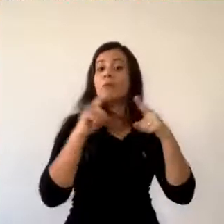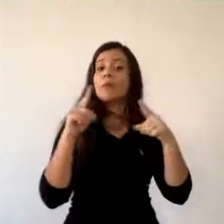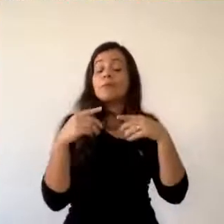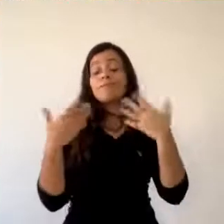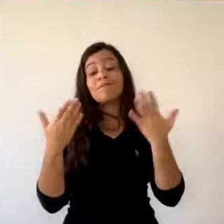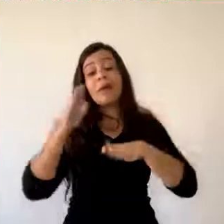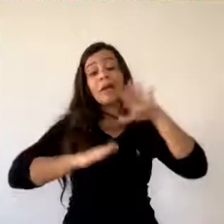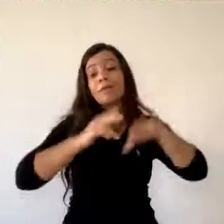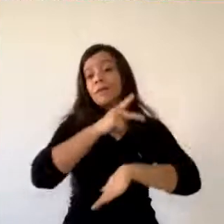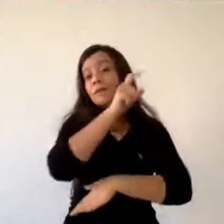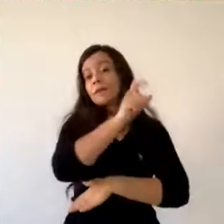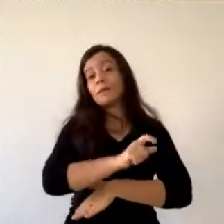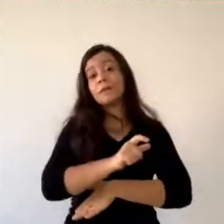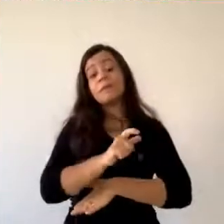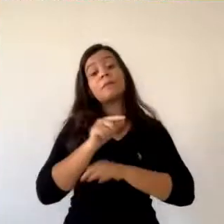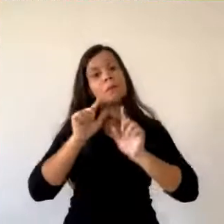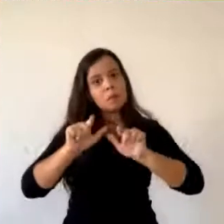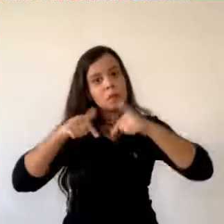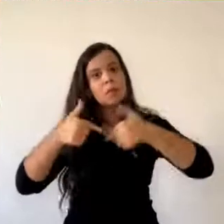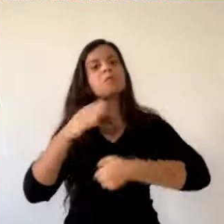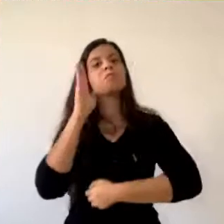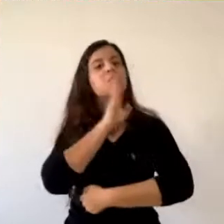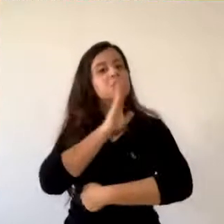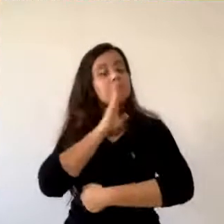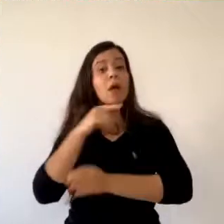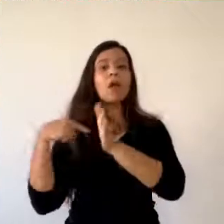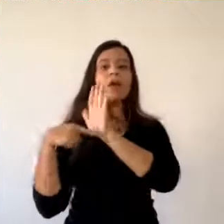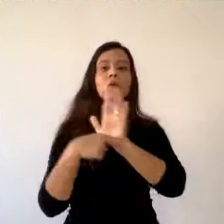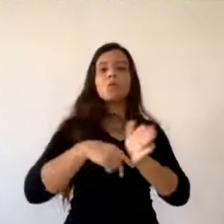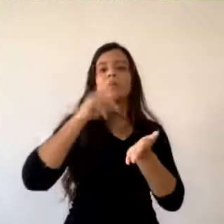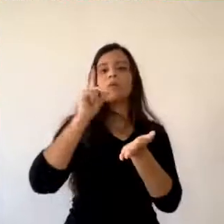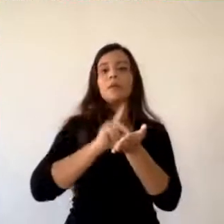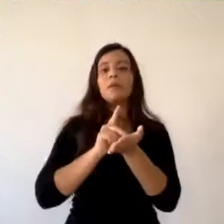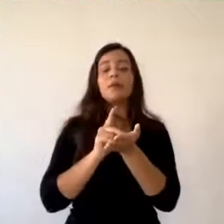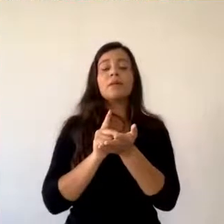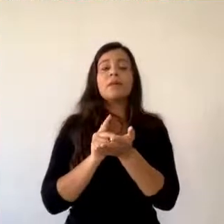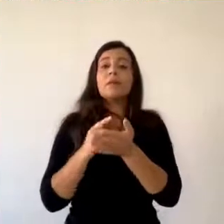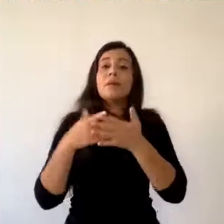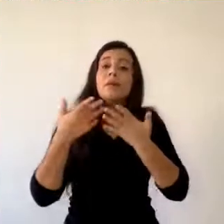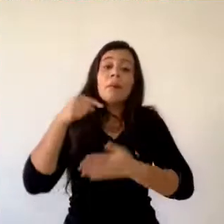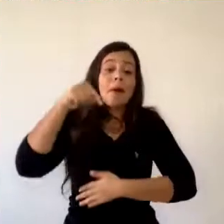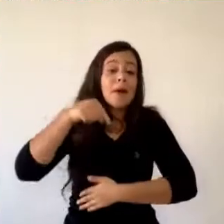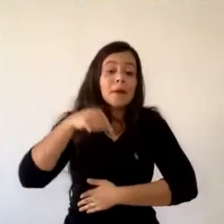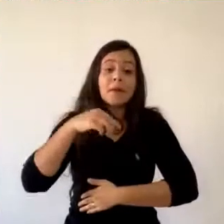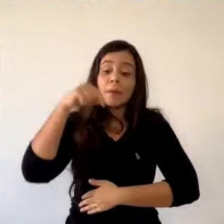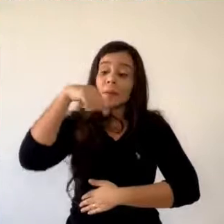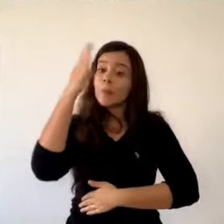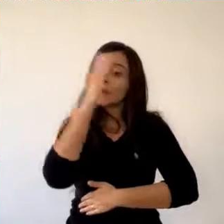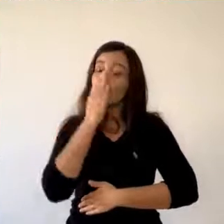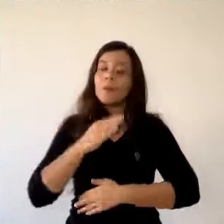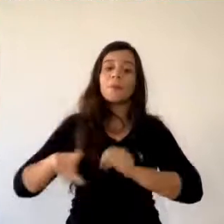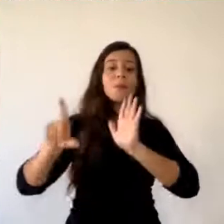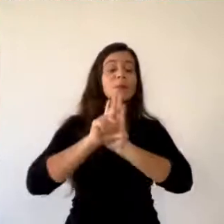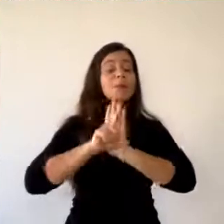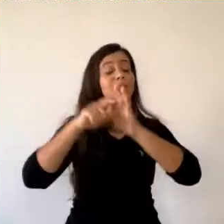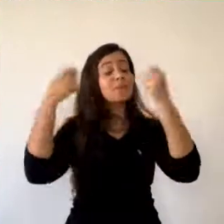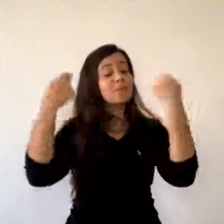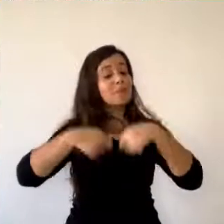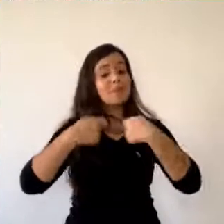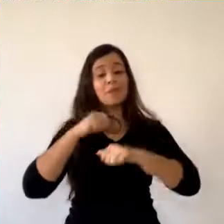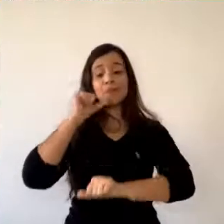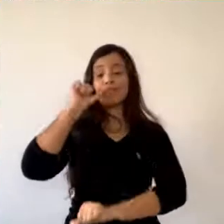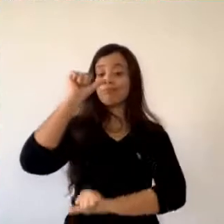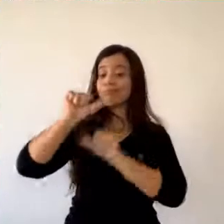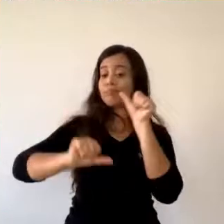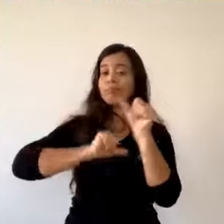Estamos Juntas in Bahia. These are initiatives that try to fill out this gap and these obstacles, social